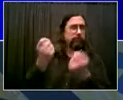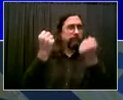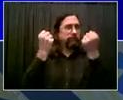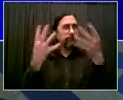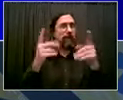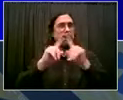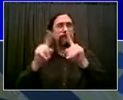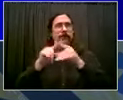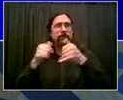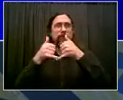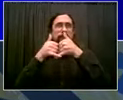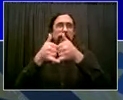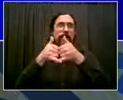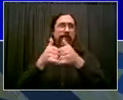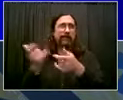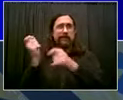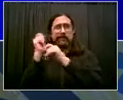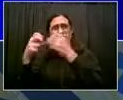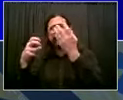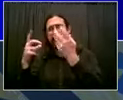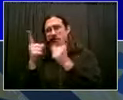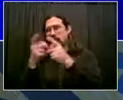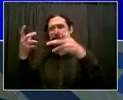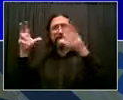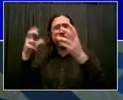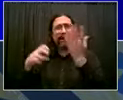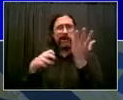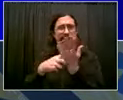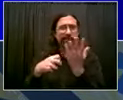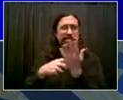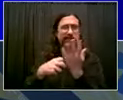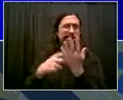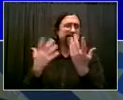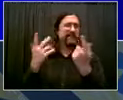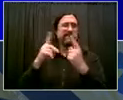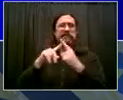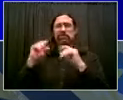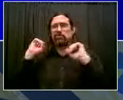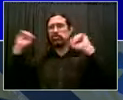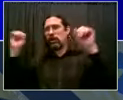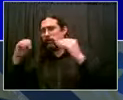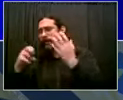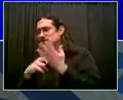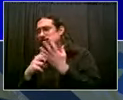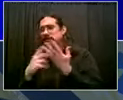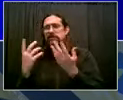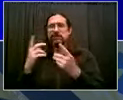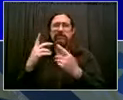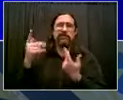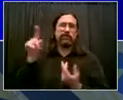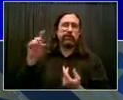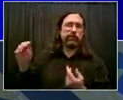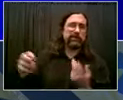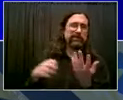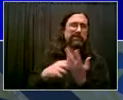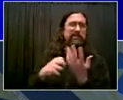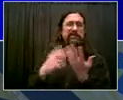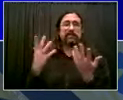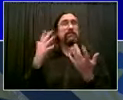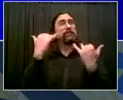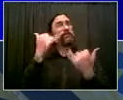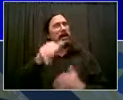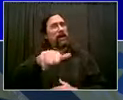Ten people will win six packs of 30-day unlimited MetroCard. So basically,